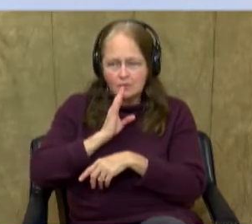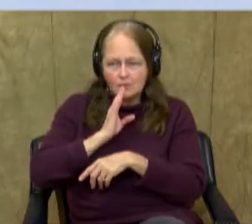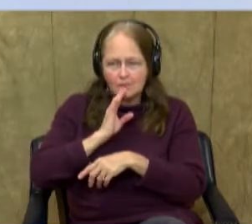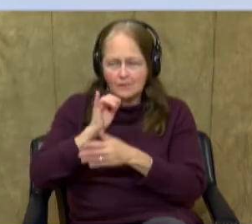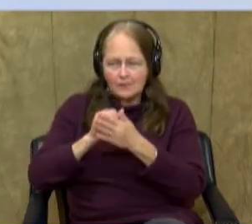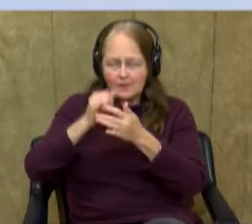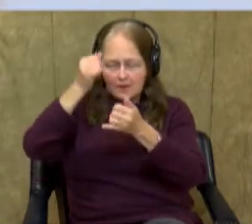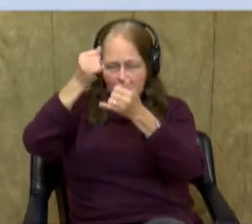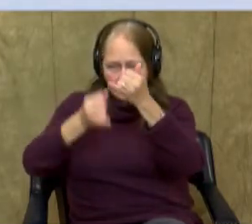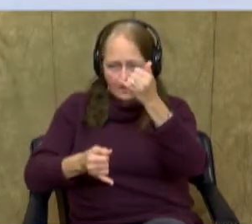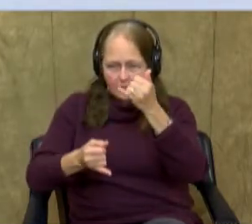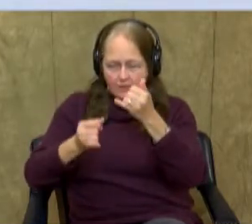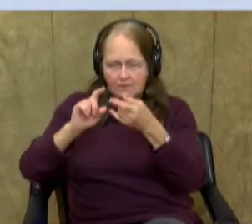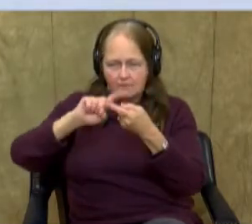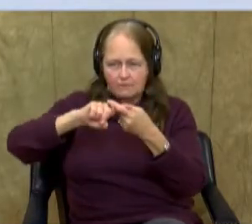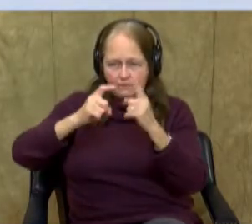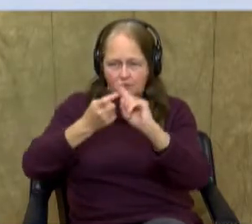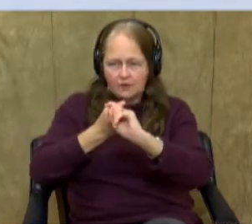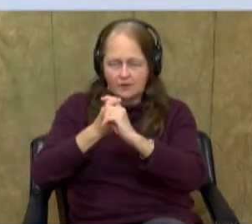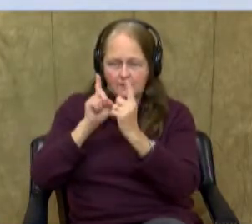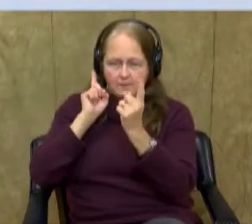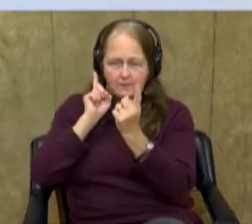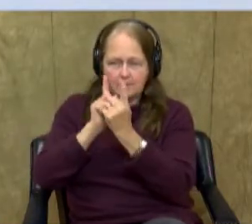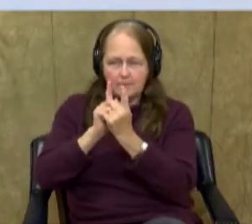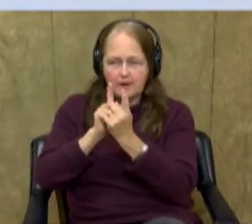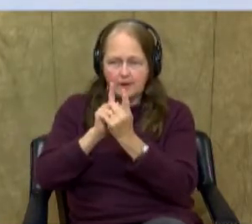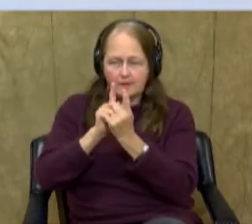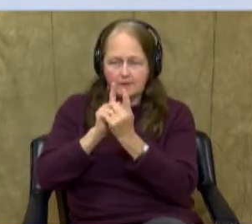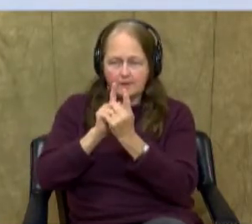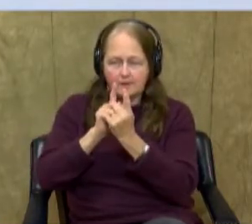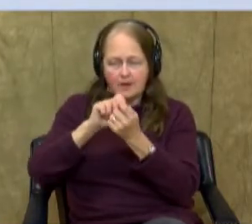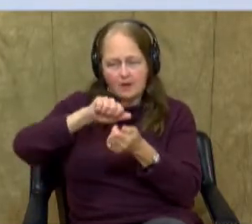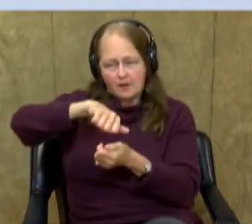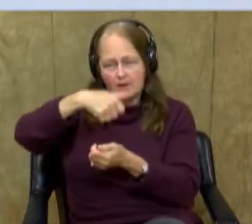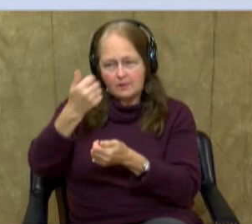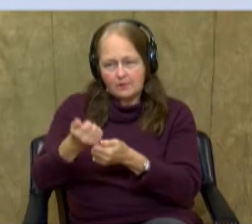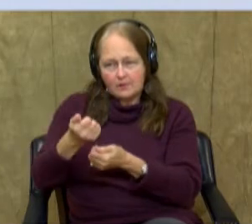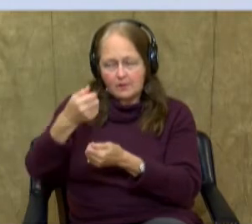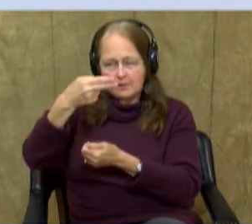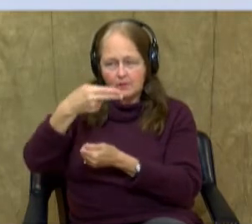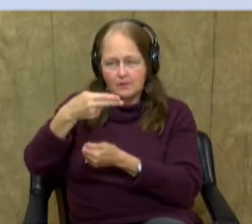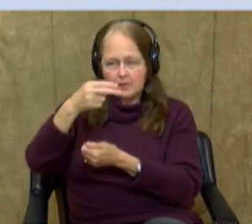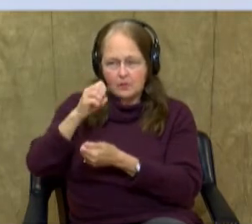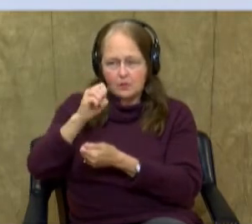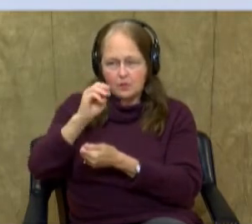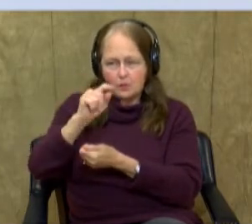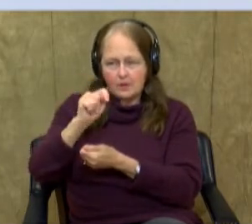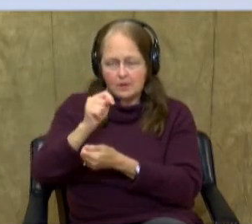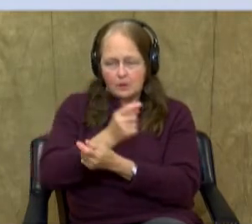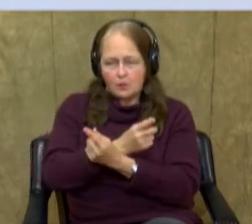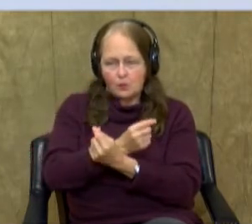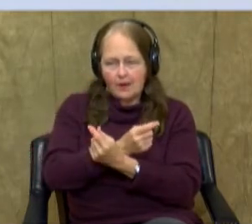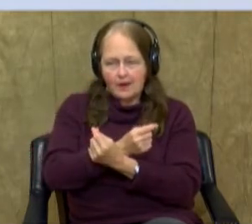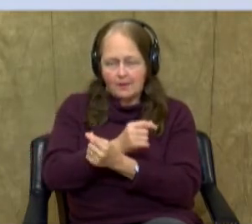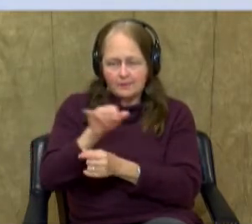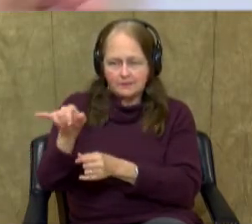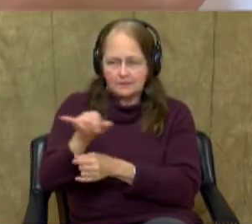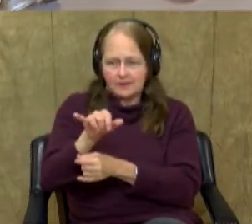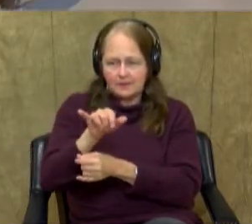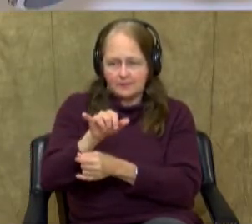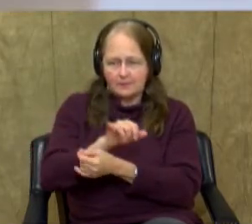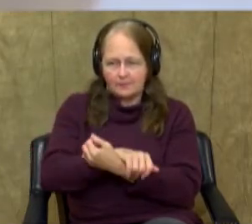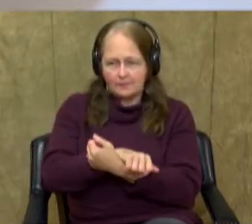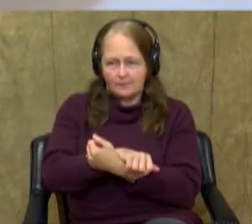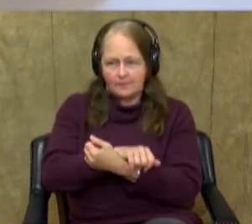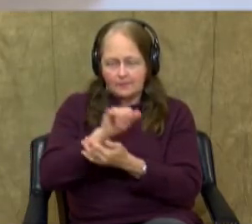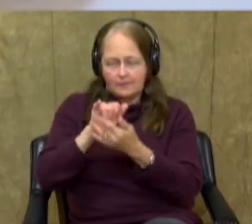the last friend that he met was another hermit crab. Another hermit crab. Boys and